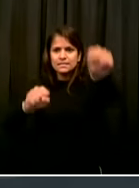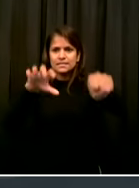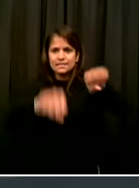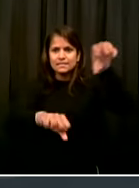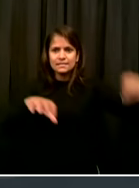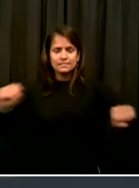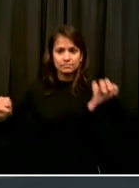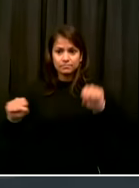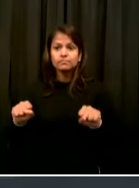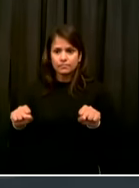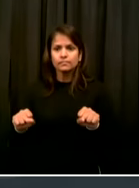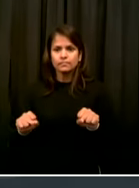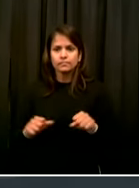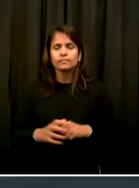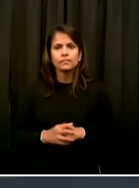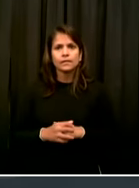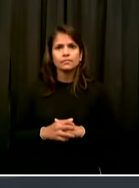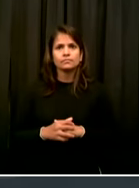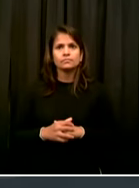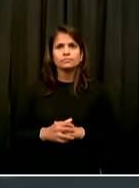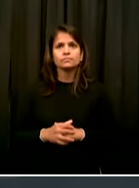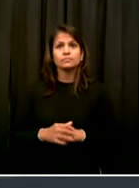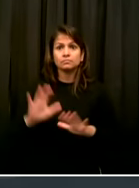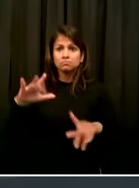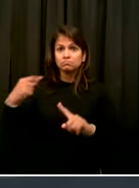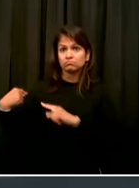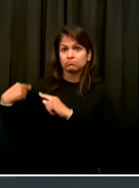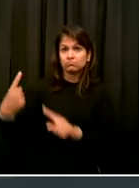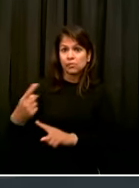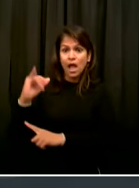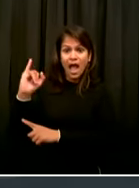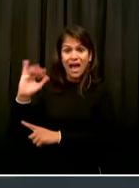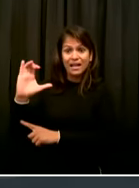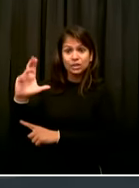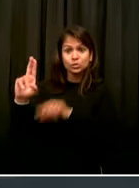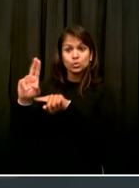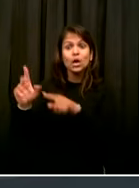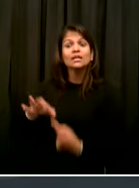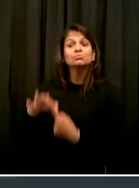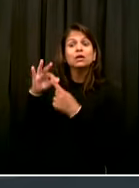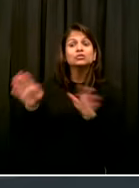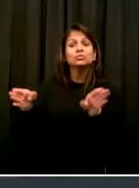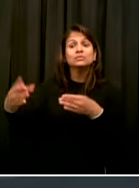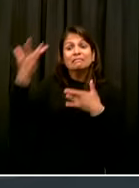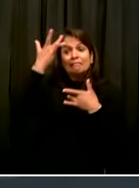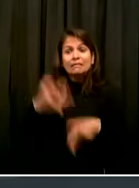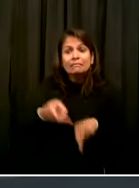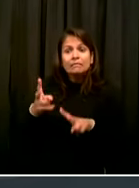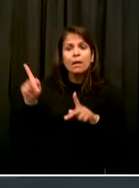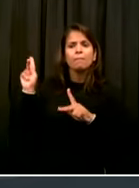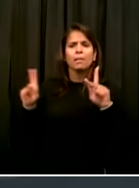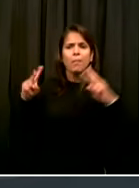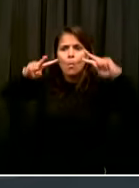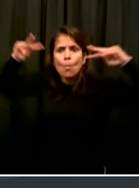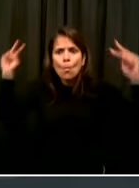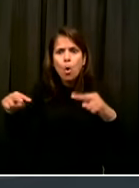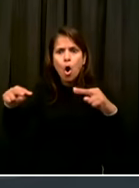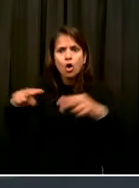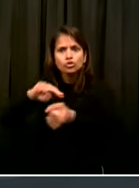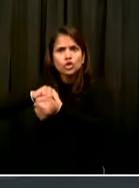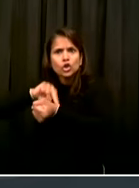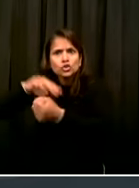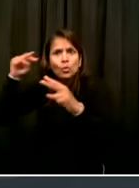moment to emphasize how much removing this indicator means to me. Having served at H&H during the peak, I remember